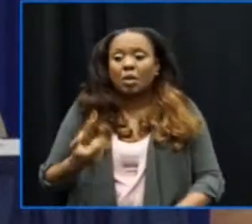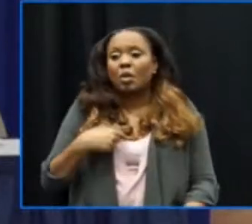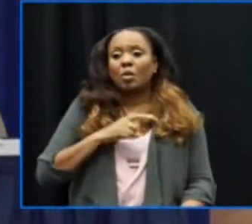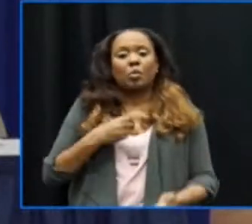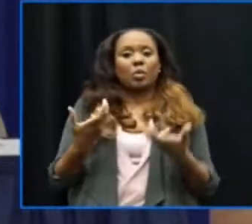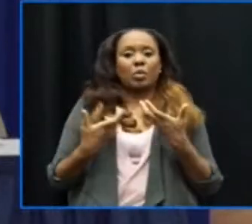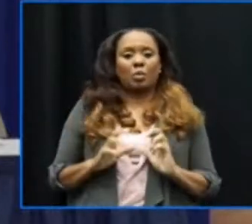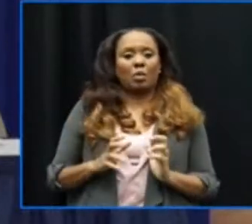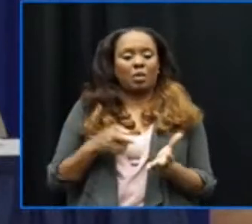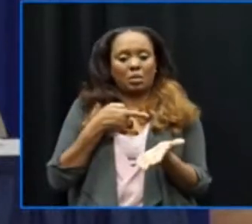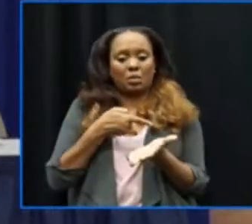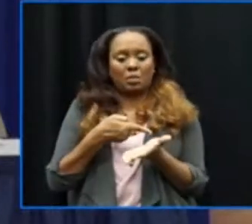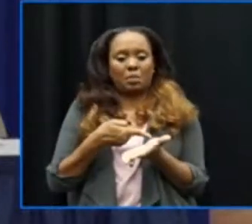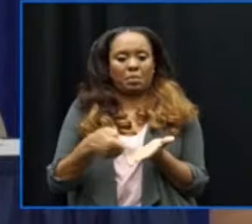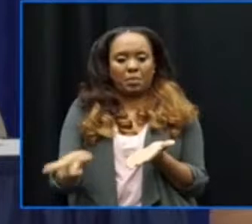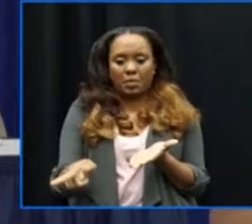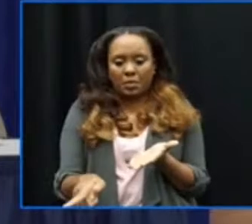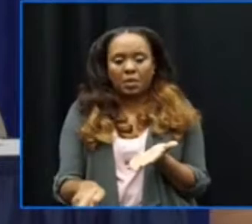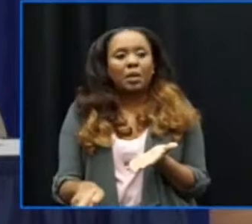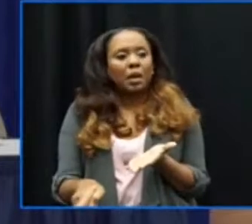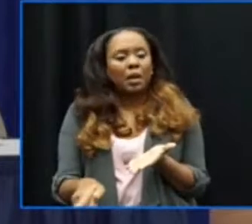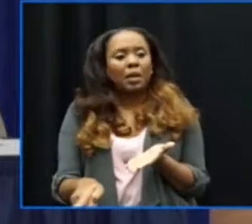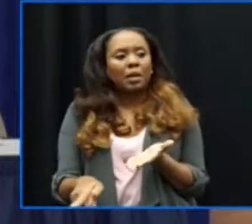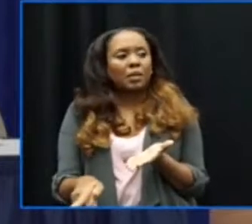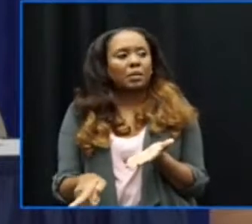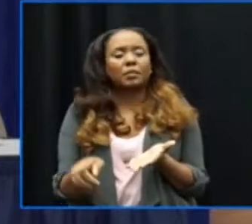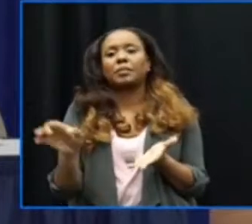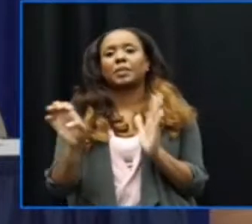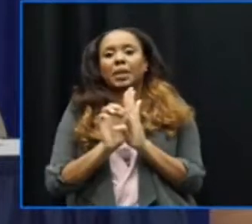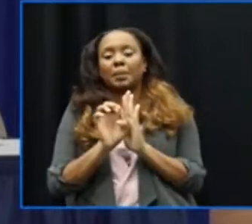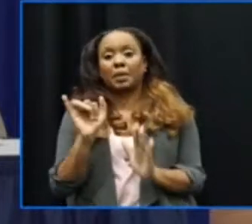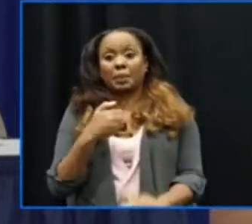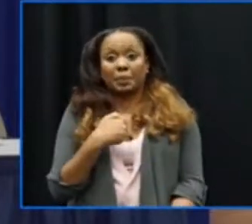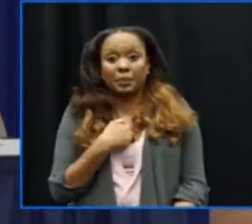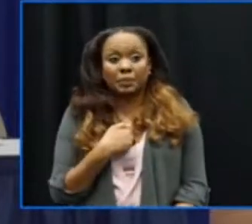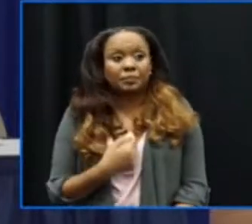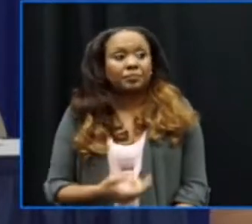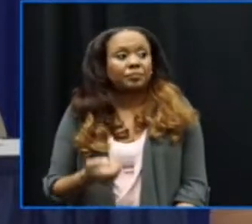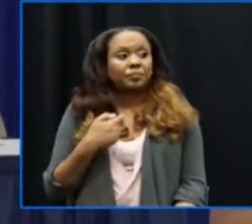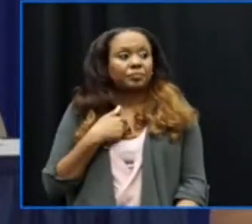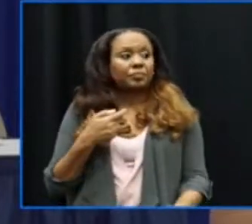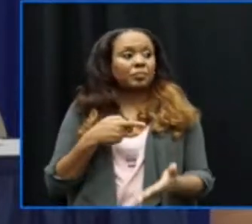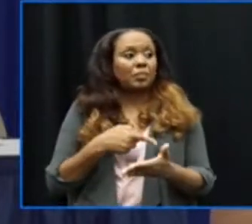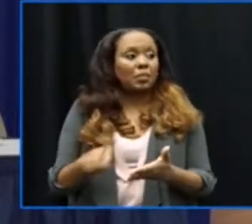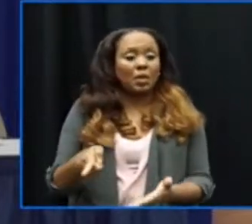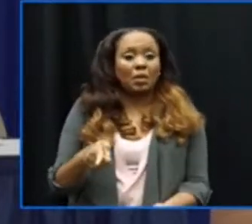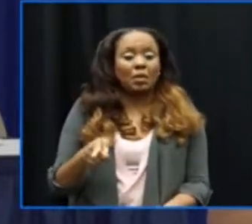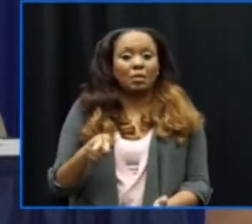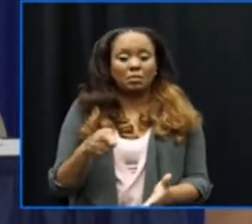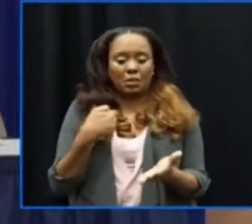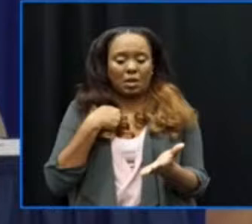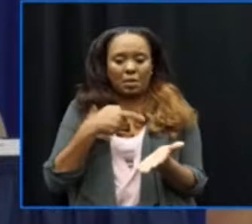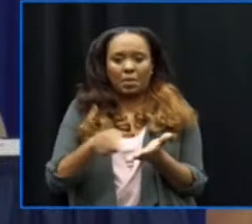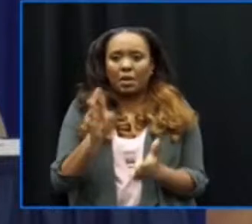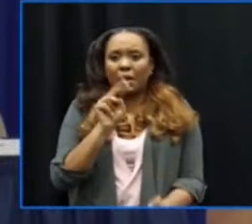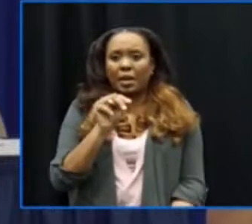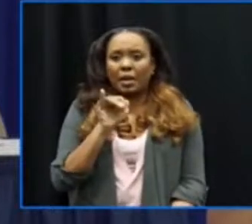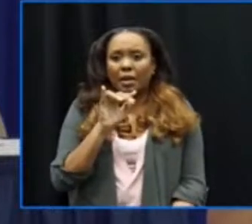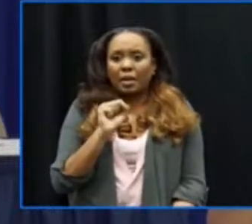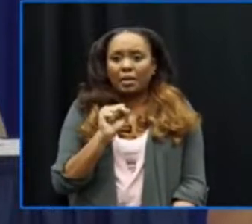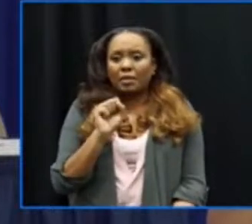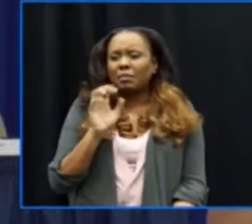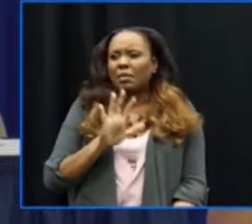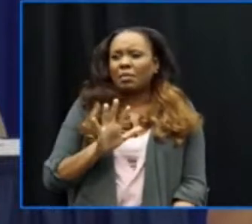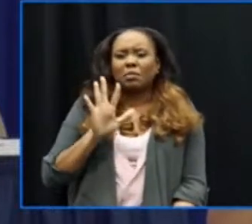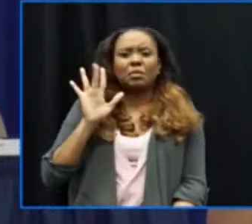a system for those like myself that have been paying for the last 25 years or so,